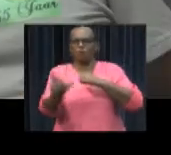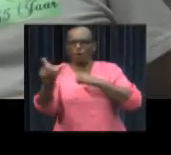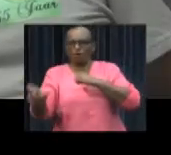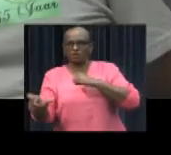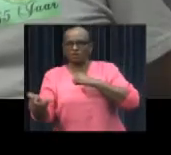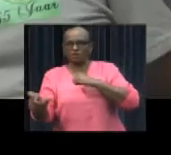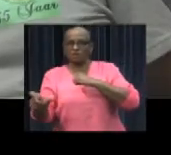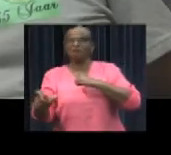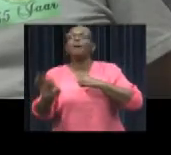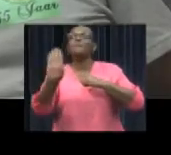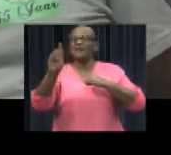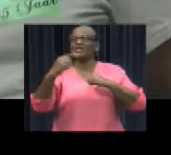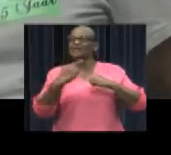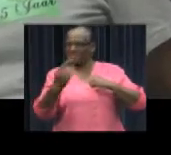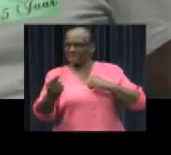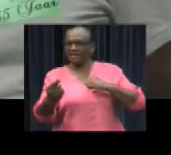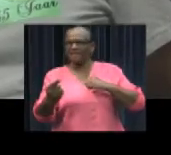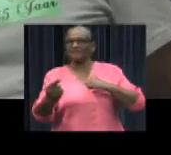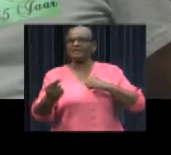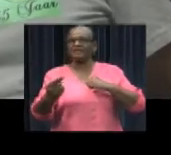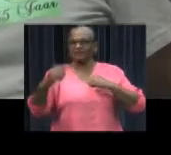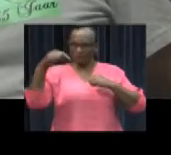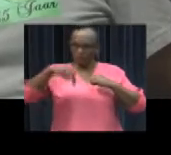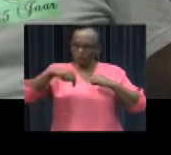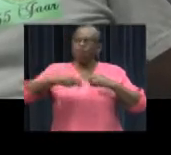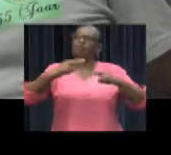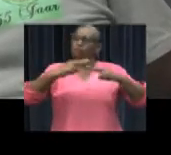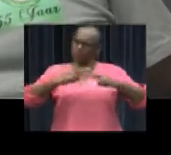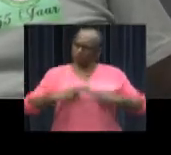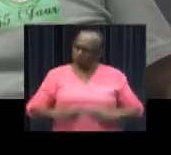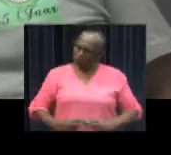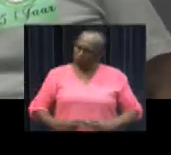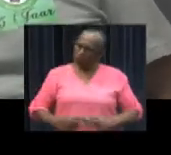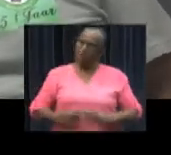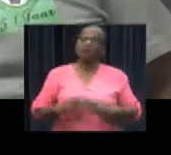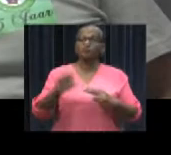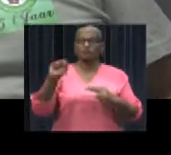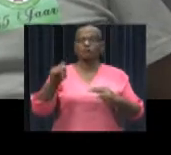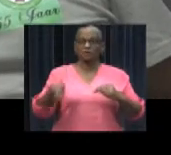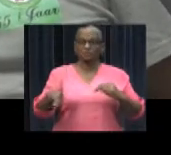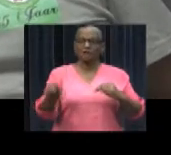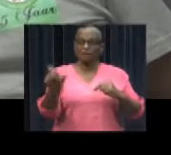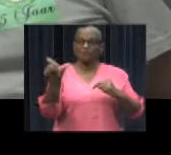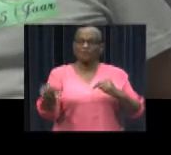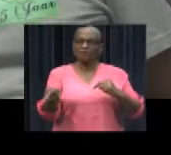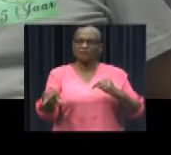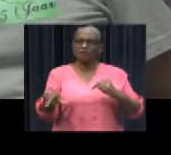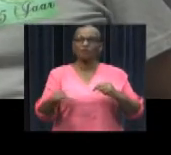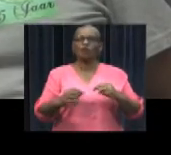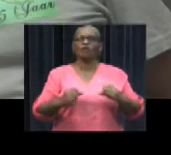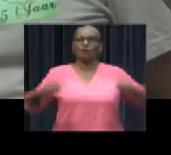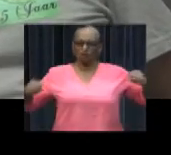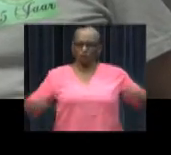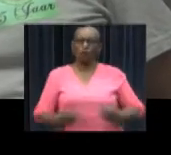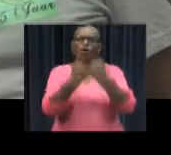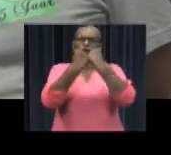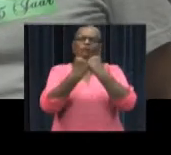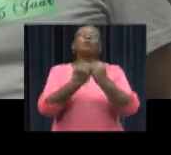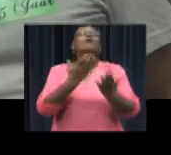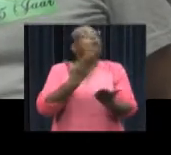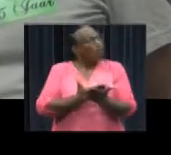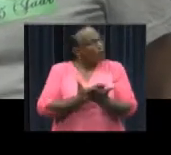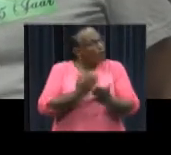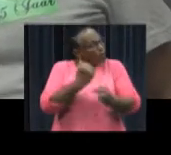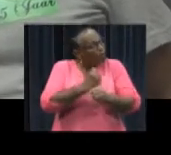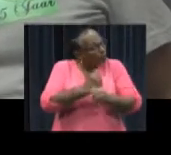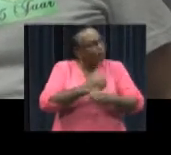a week from Suresh Algu, is in favor by the farmers. When asked, Bynatt indicates that he expects